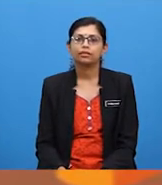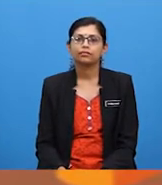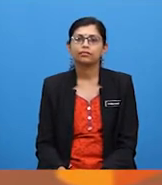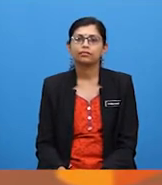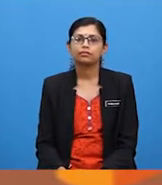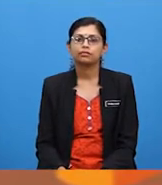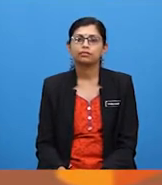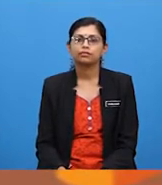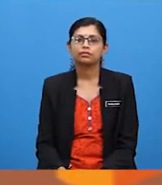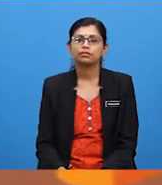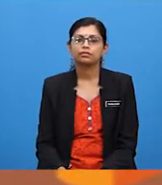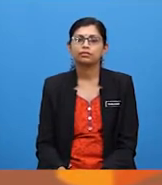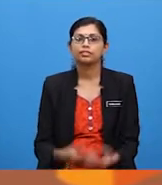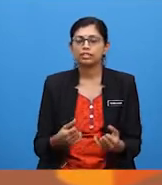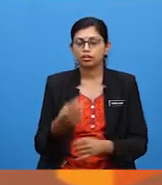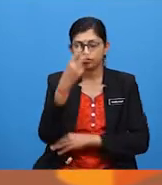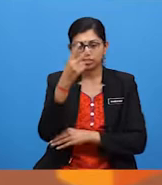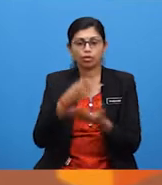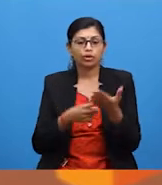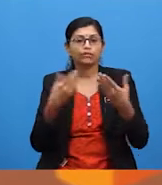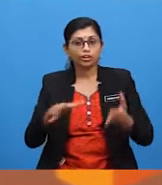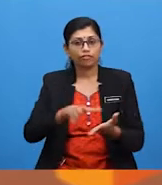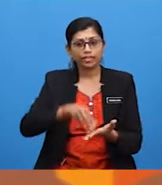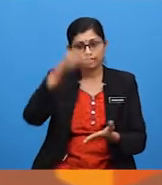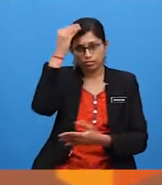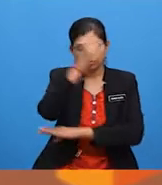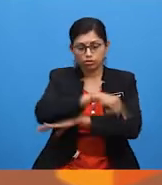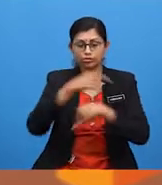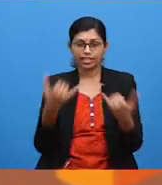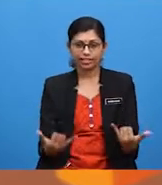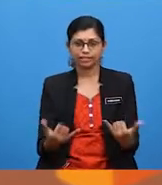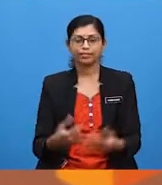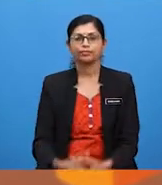Let us go through what we have learned today.